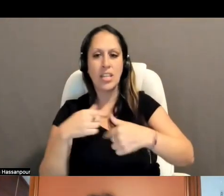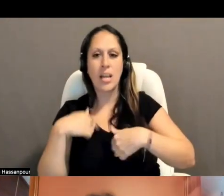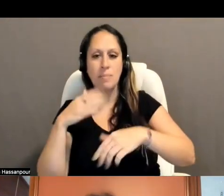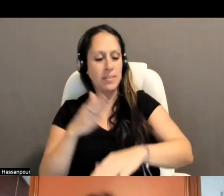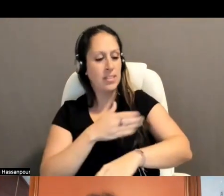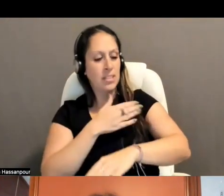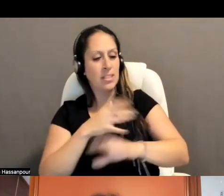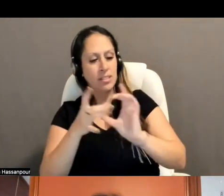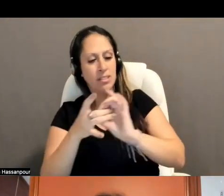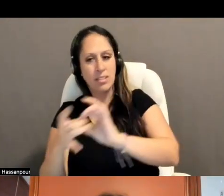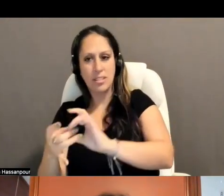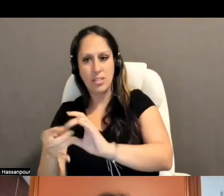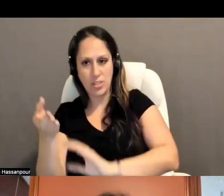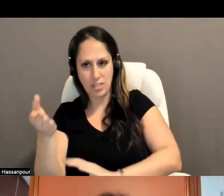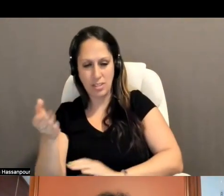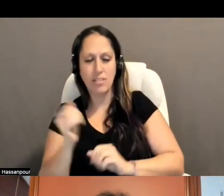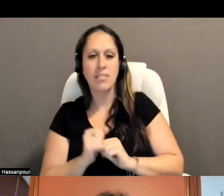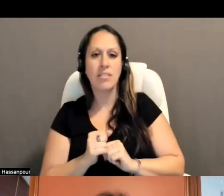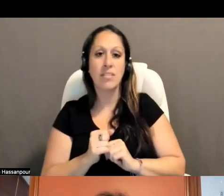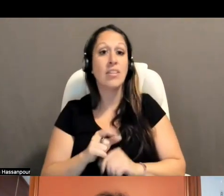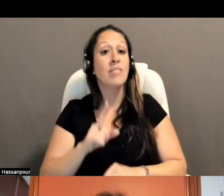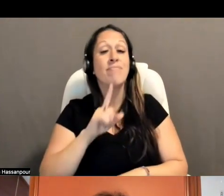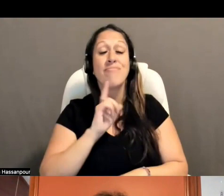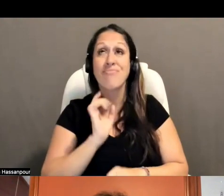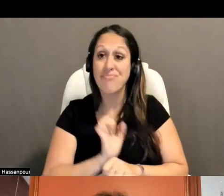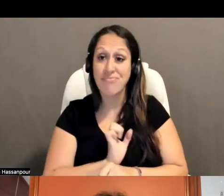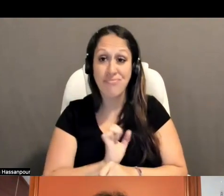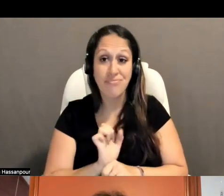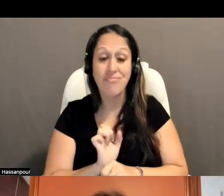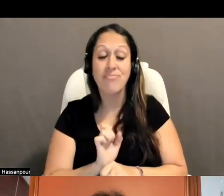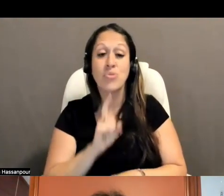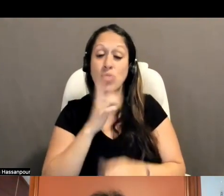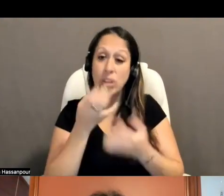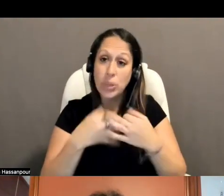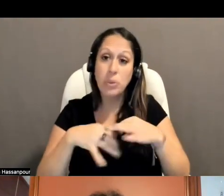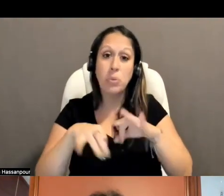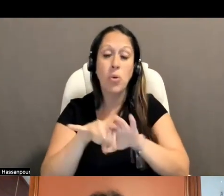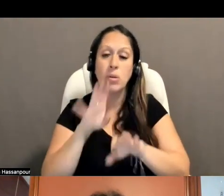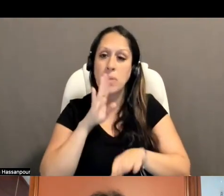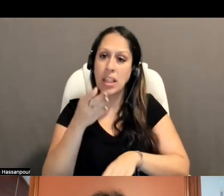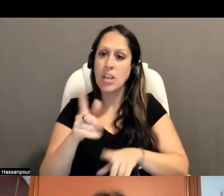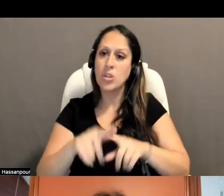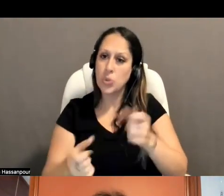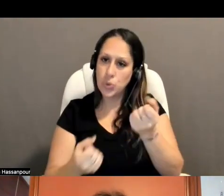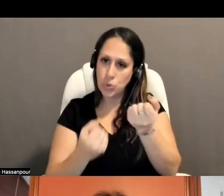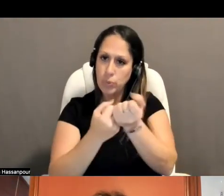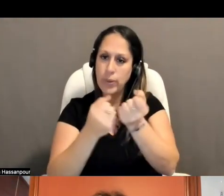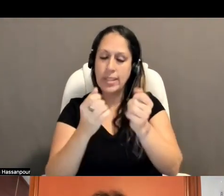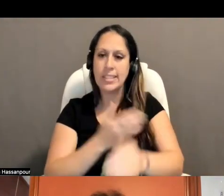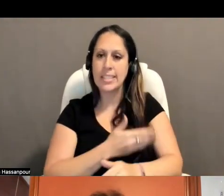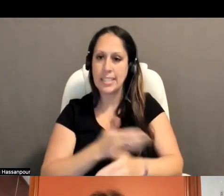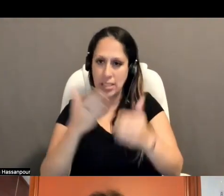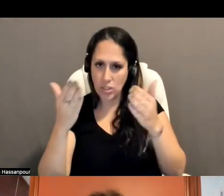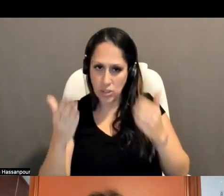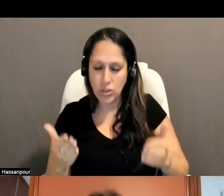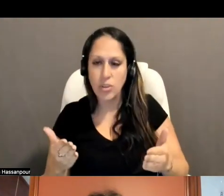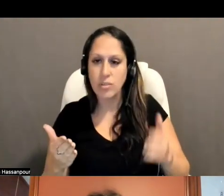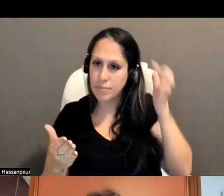Mhm. It's so true. And it's so important to be there to support the singer. Mm.